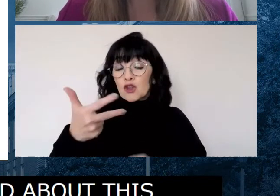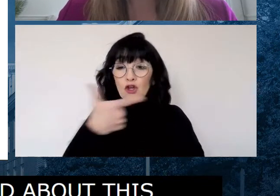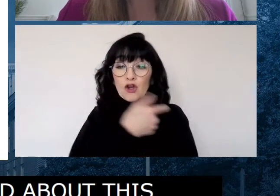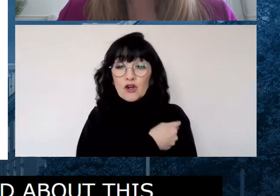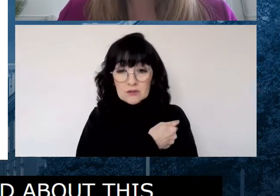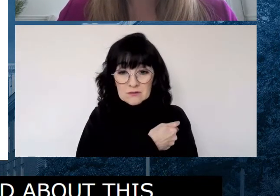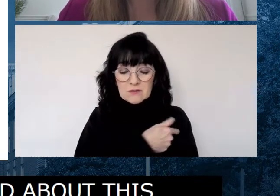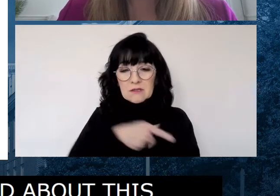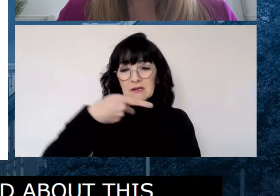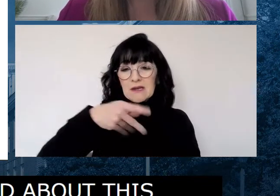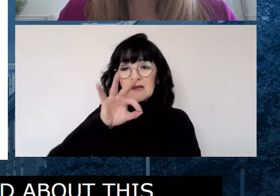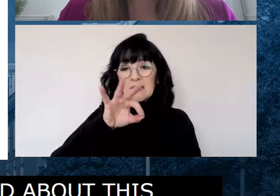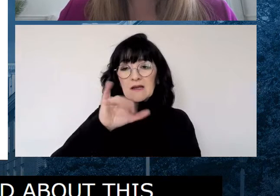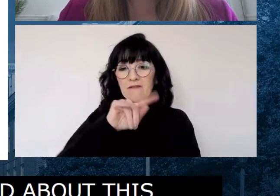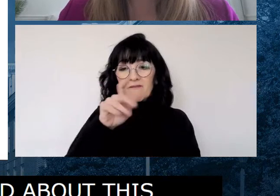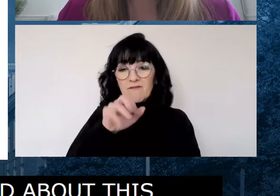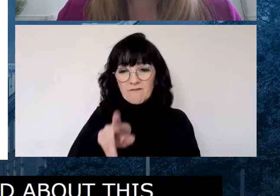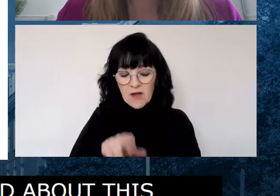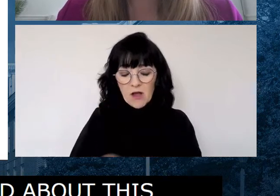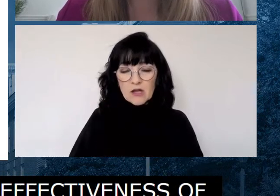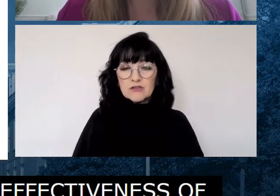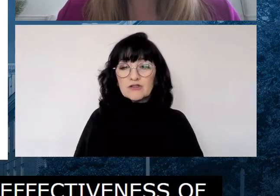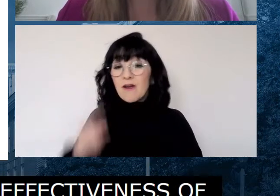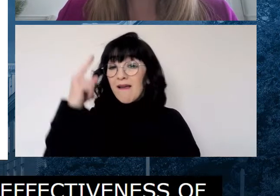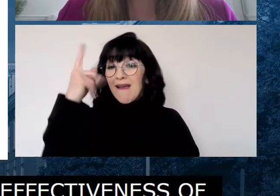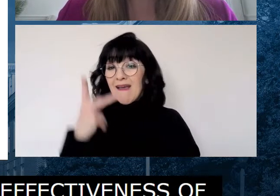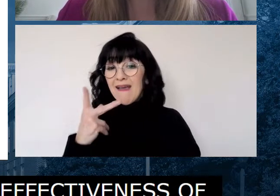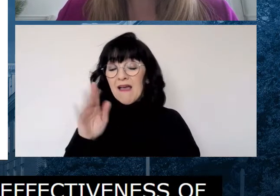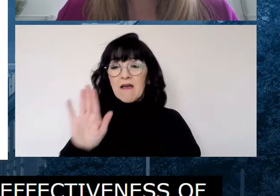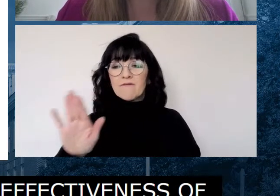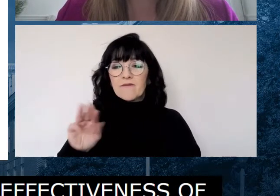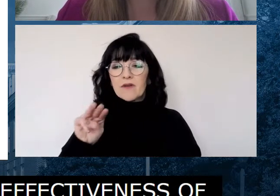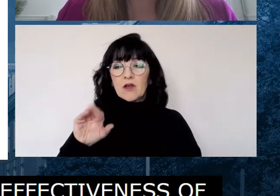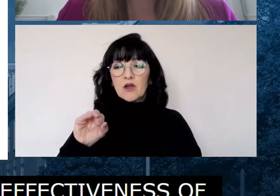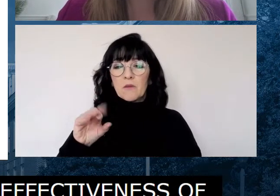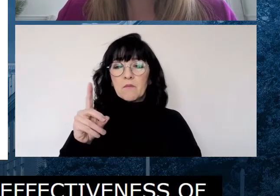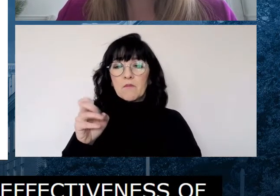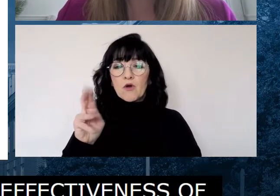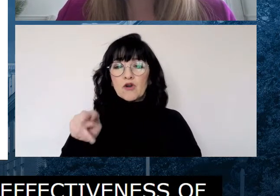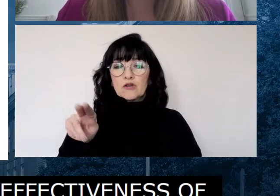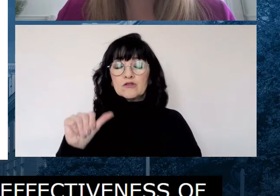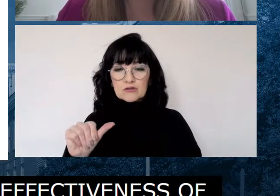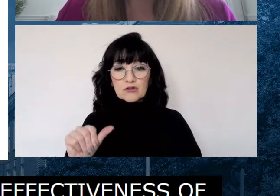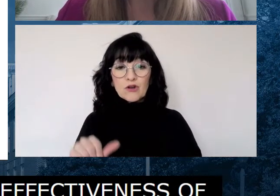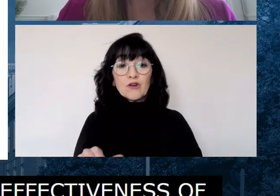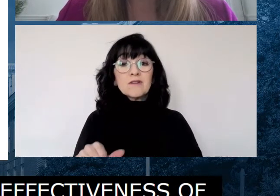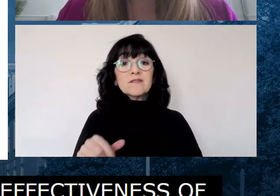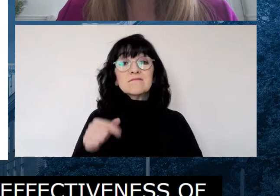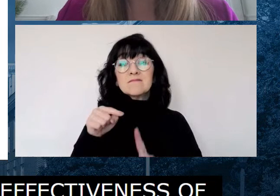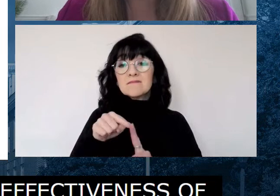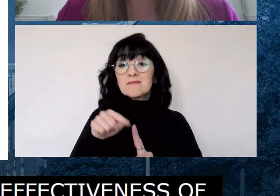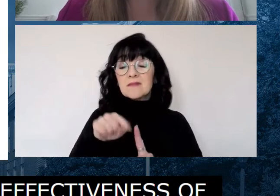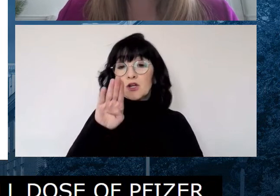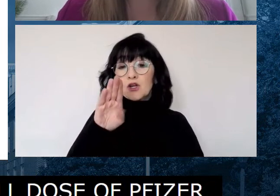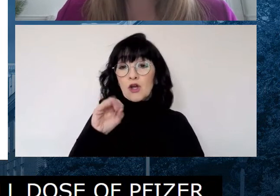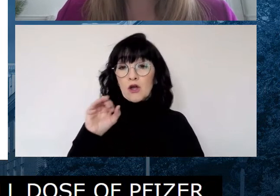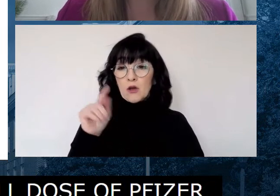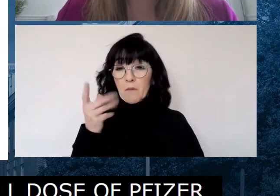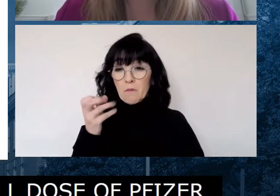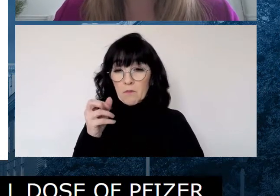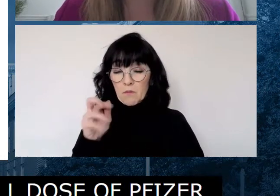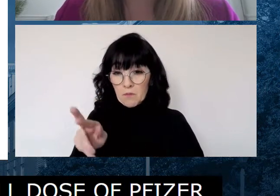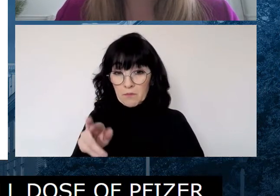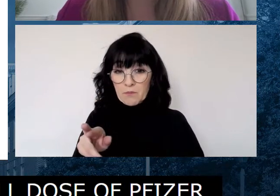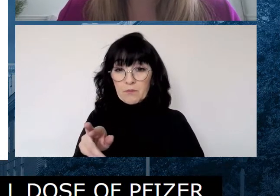dose for Pfizer and a half single dose for Moderna. And what they found was that the booster didn't merely return a